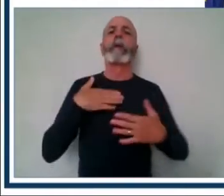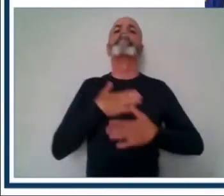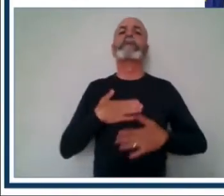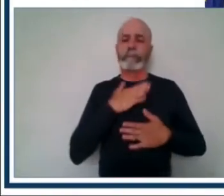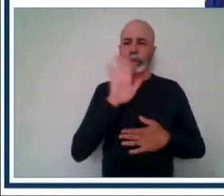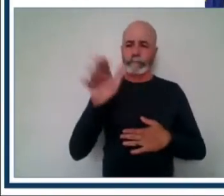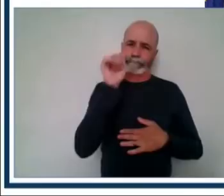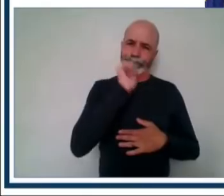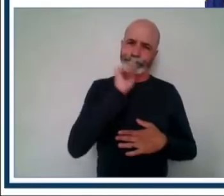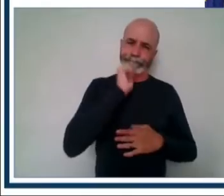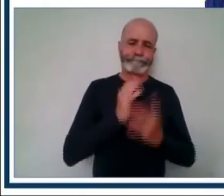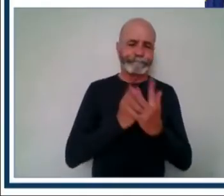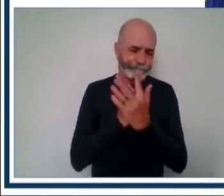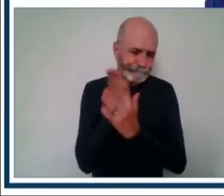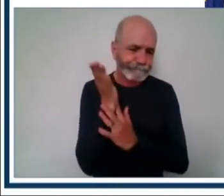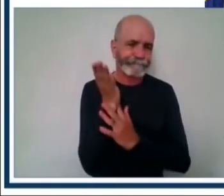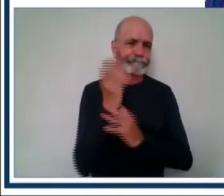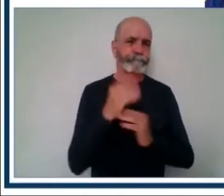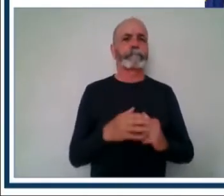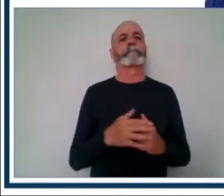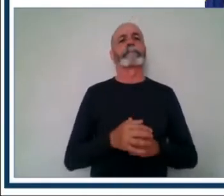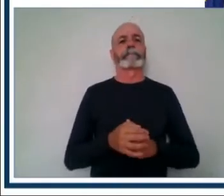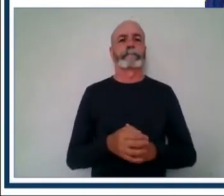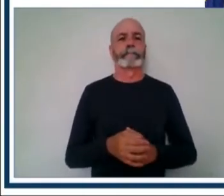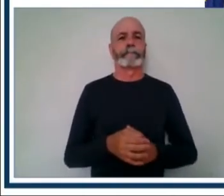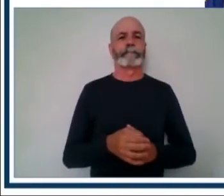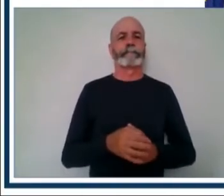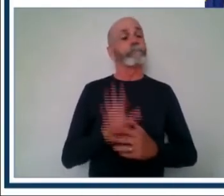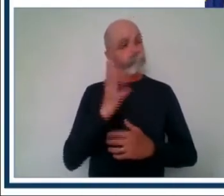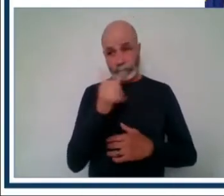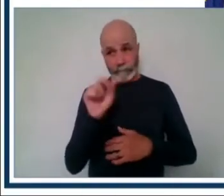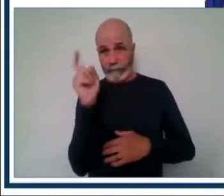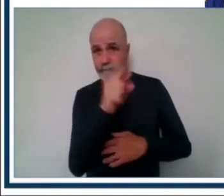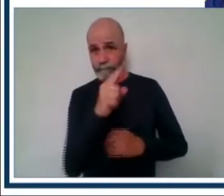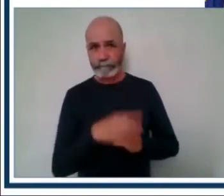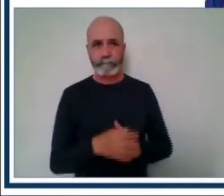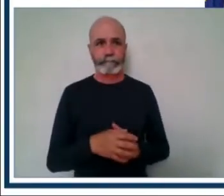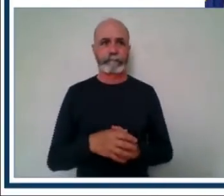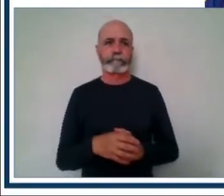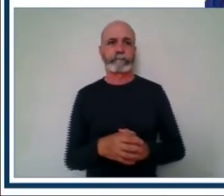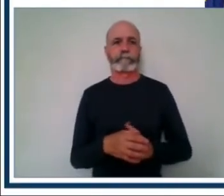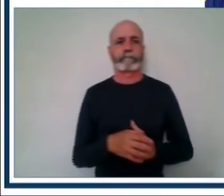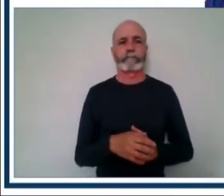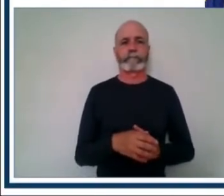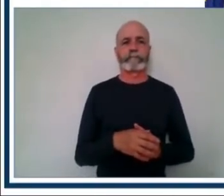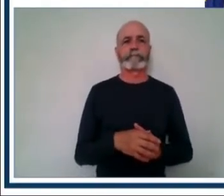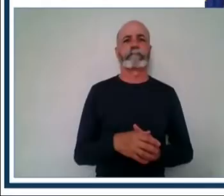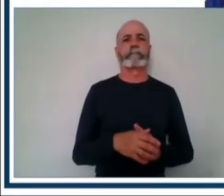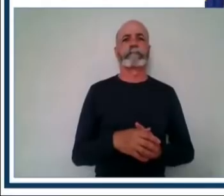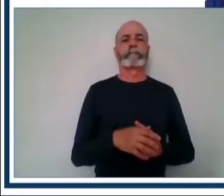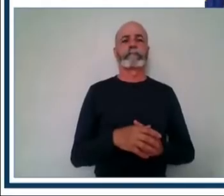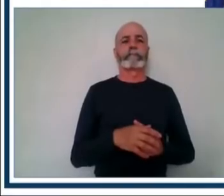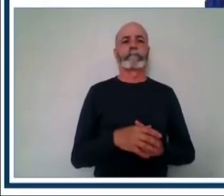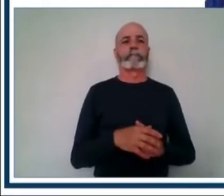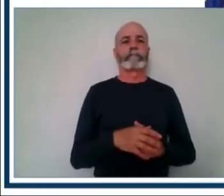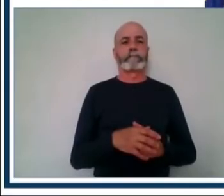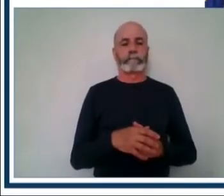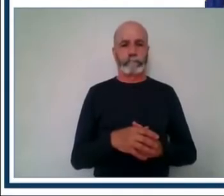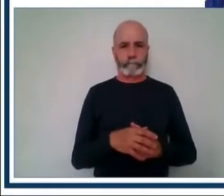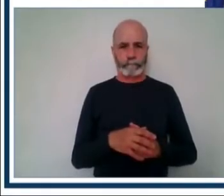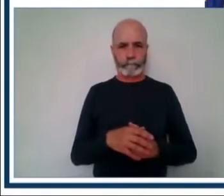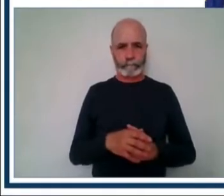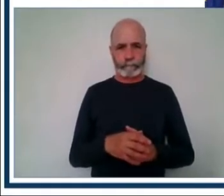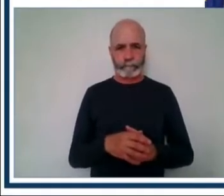follow-up. Thank you, Premier. I'm just wondering if you could specifically address the status of the